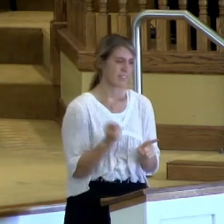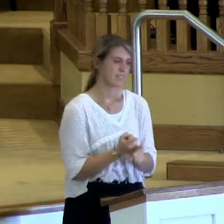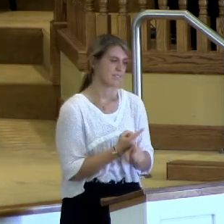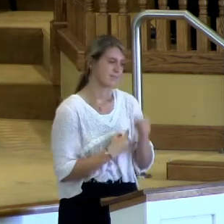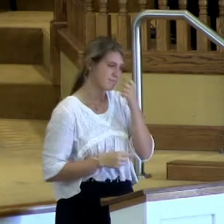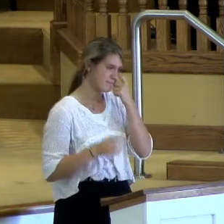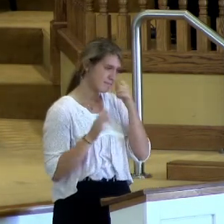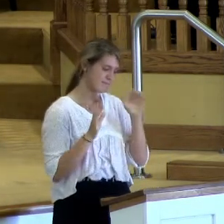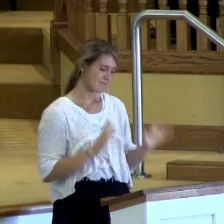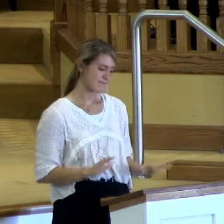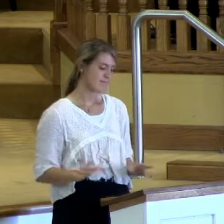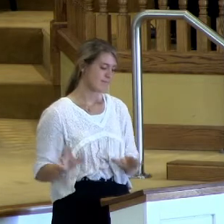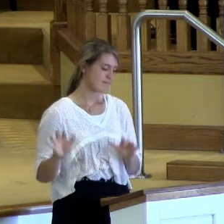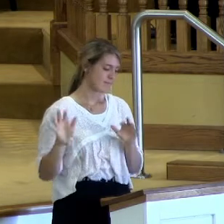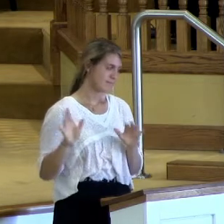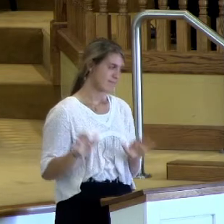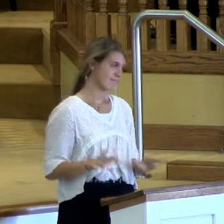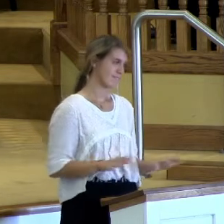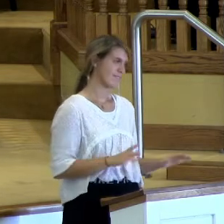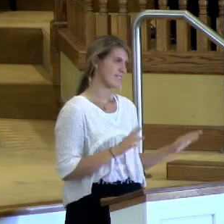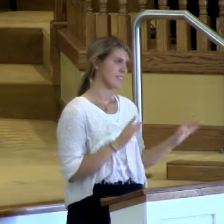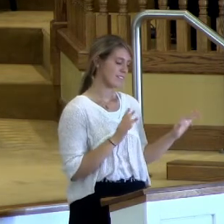faithfulness.